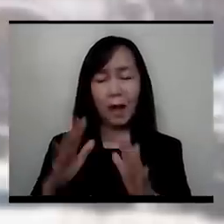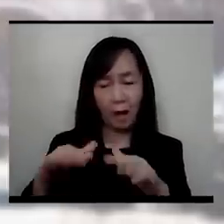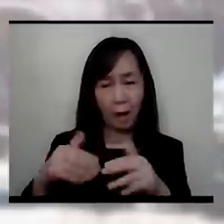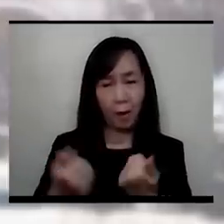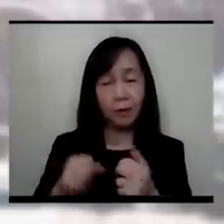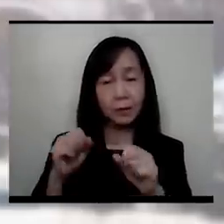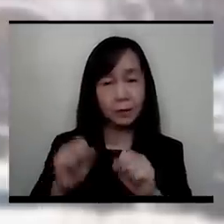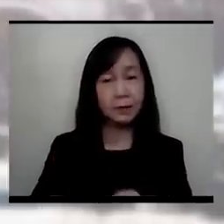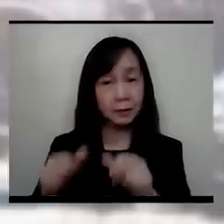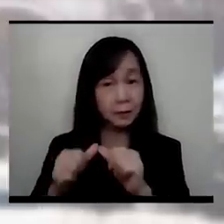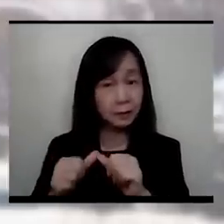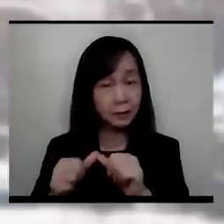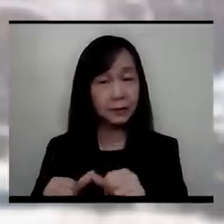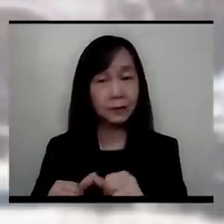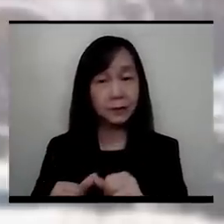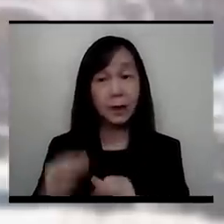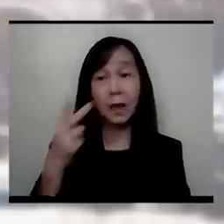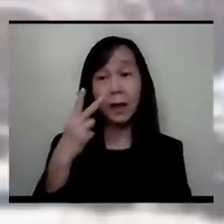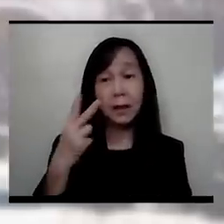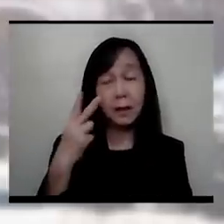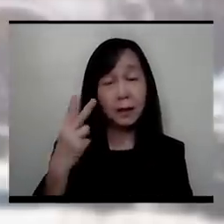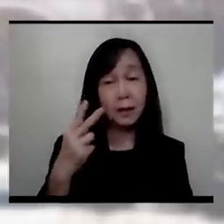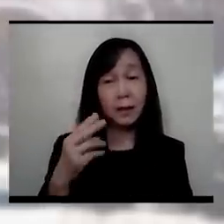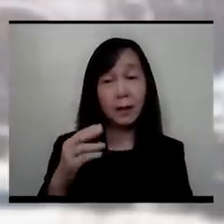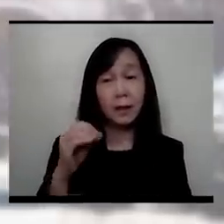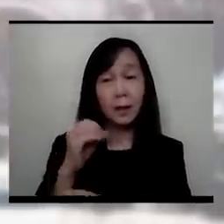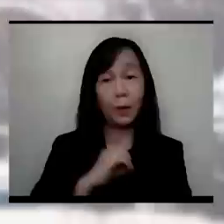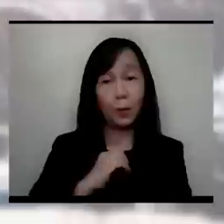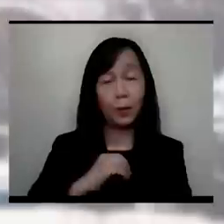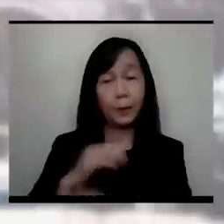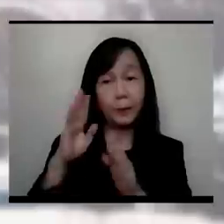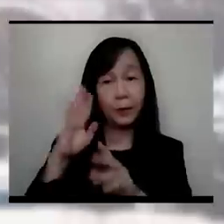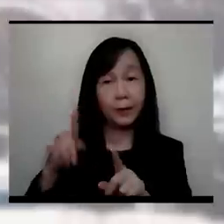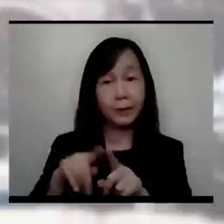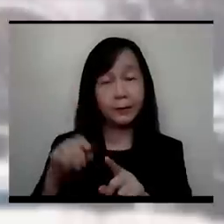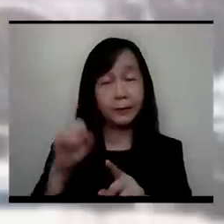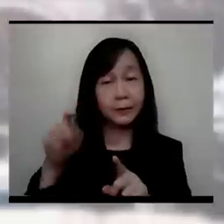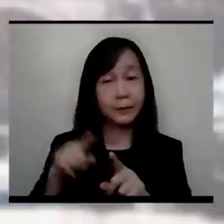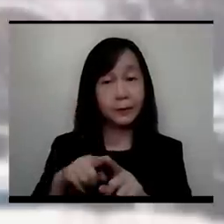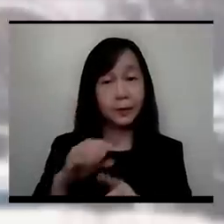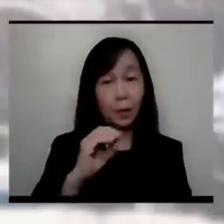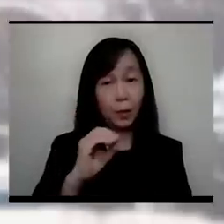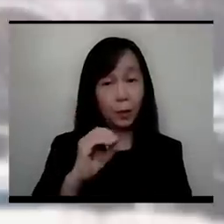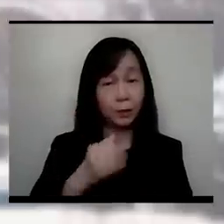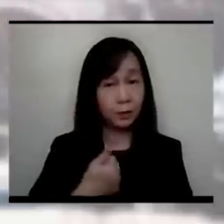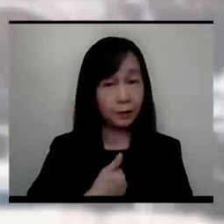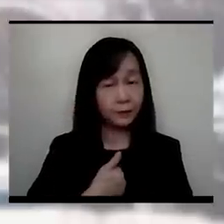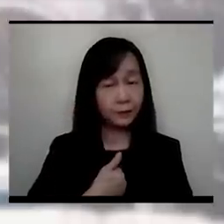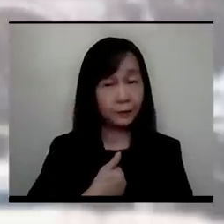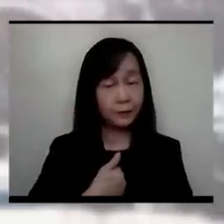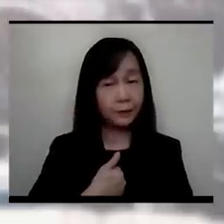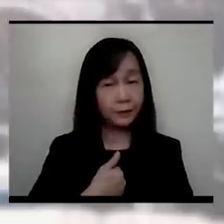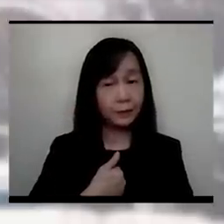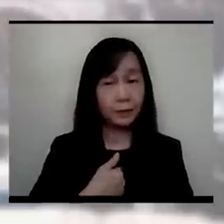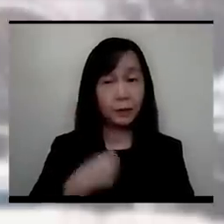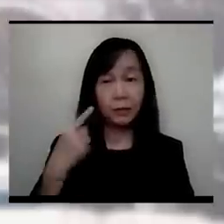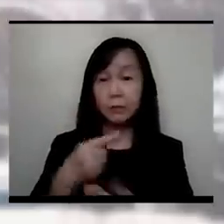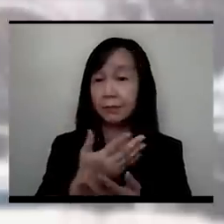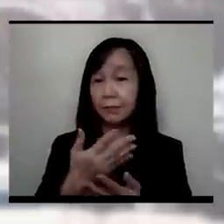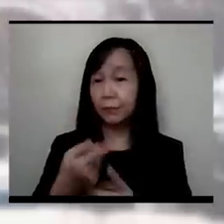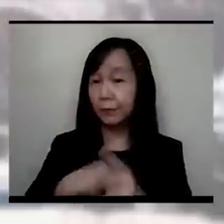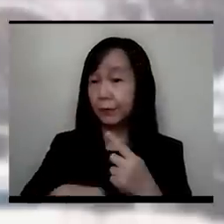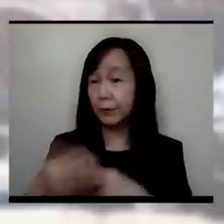continue seeing Our own brother and sister Or our own self In those who have hurt us